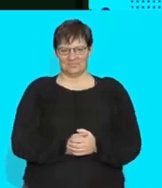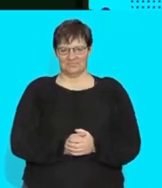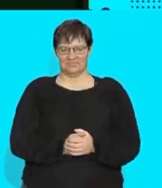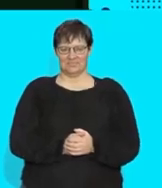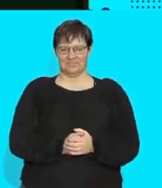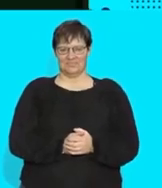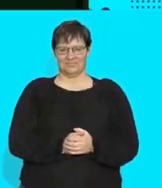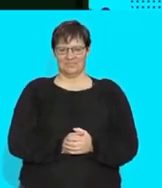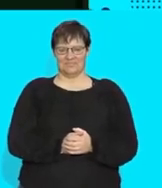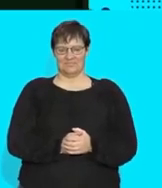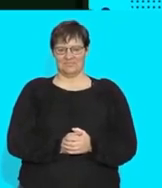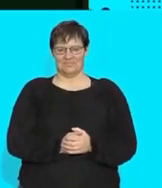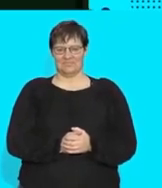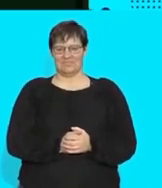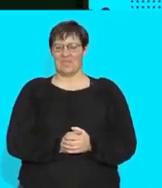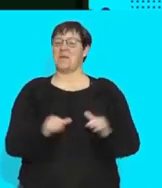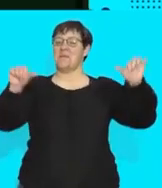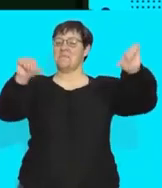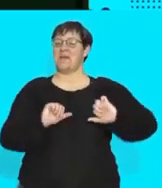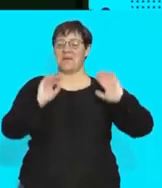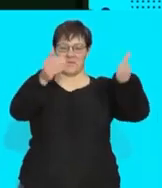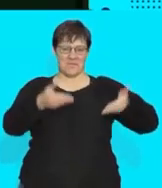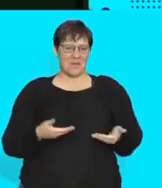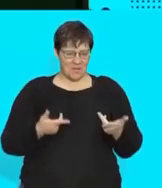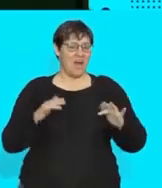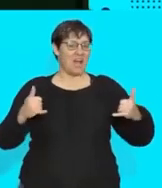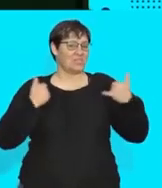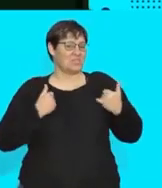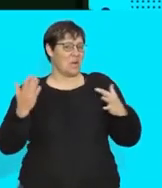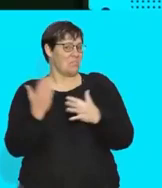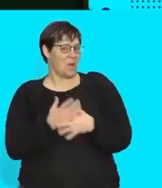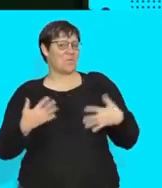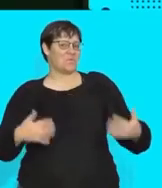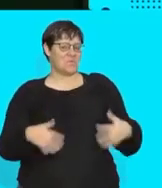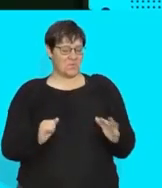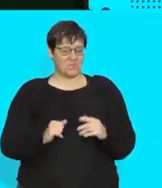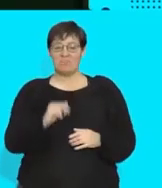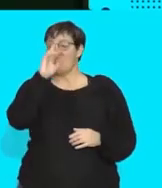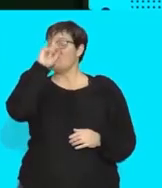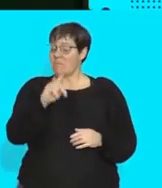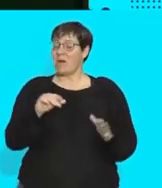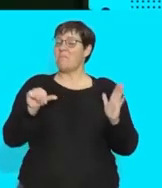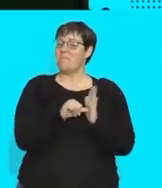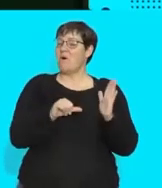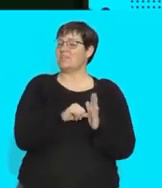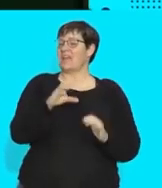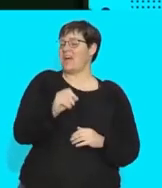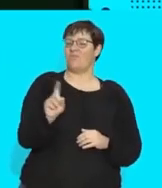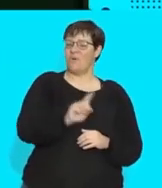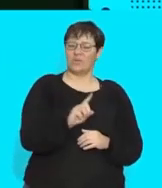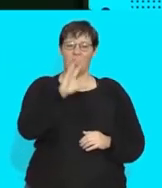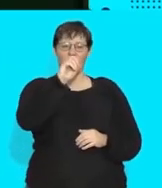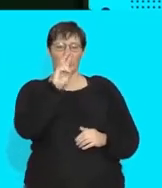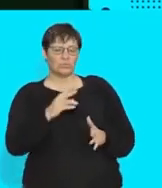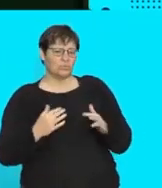Welcome back, guys. I hope you enjoyed your break. Remember, it's very important just to get the oxygen going. That's what we're talking about. How do we